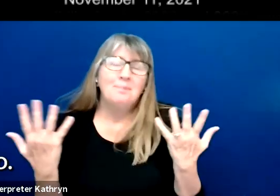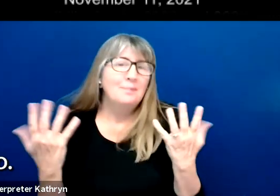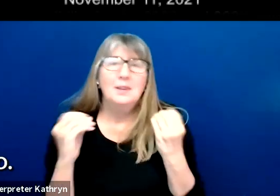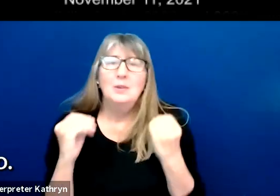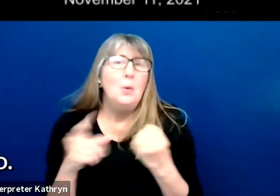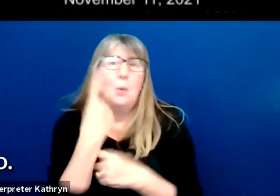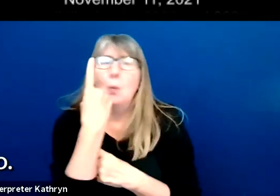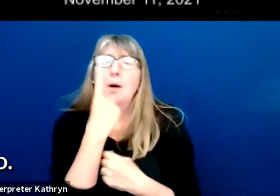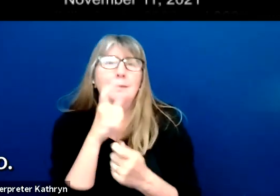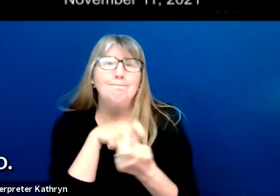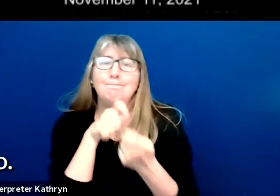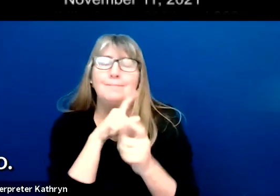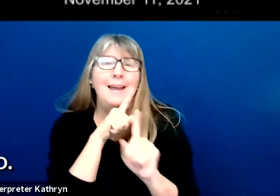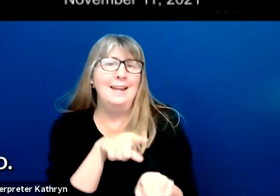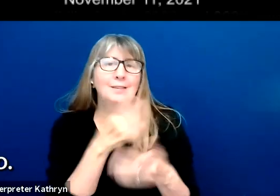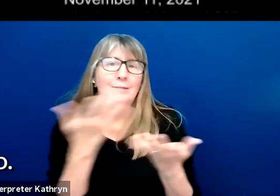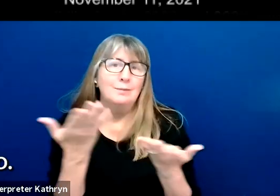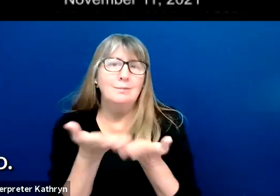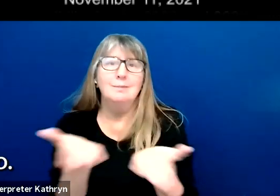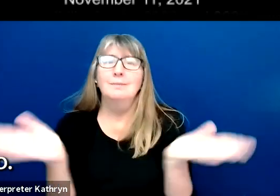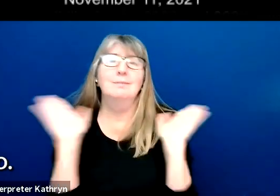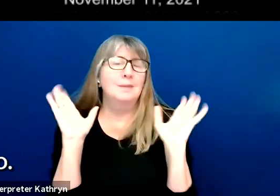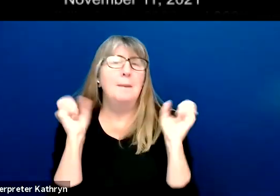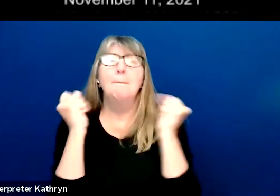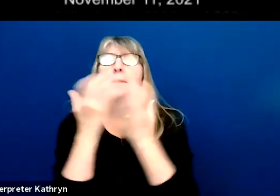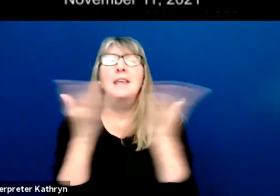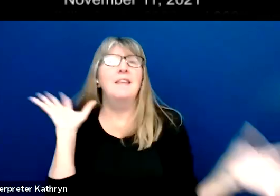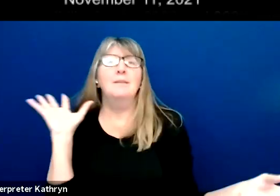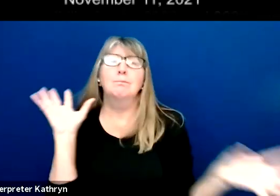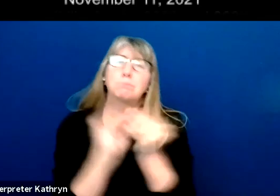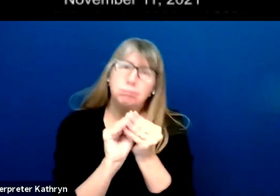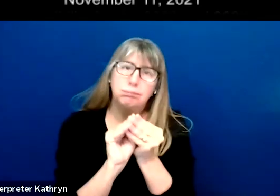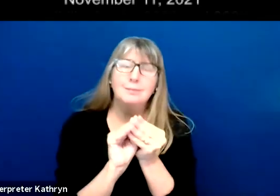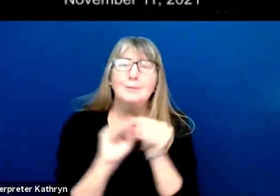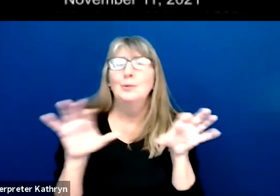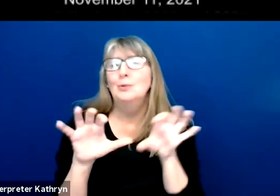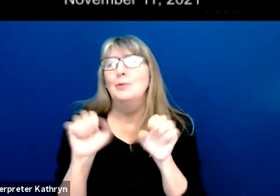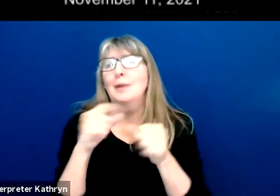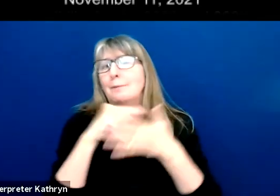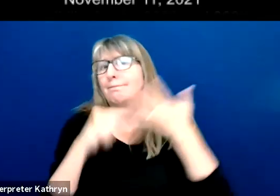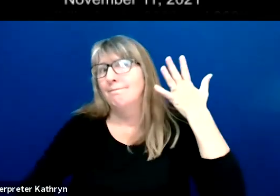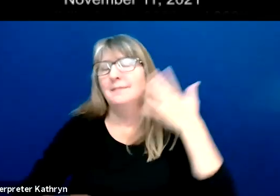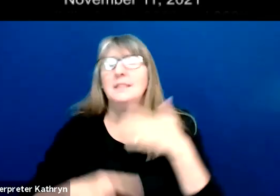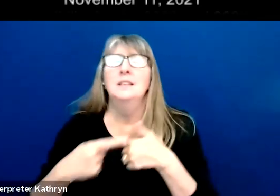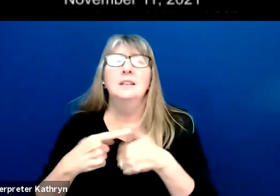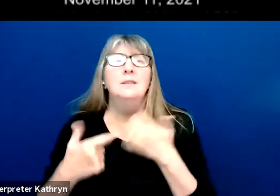It's a constellation of things that we can do. But I think that the most important,